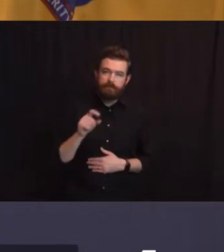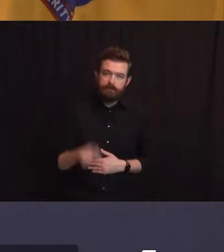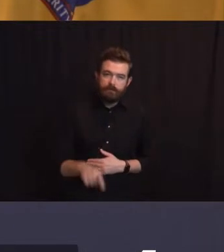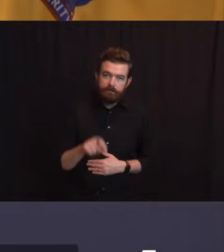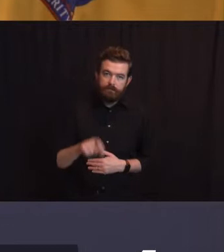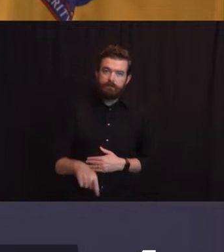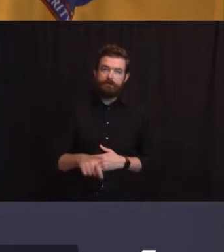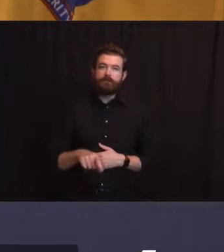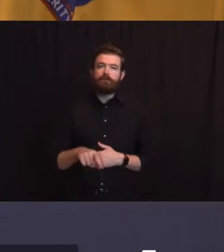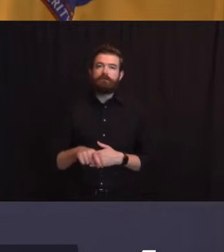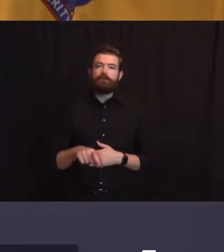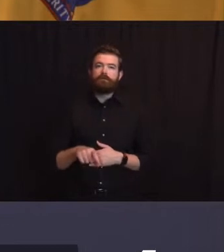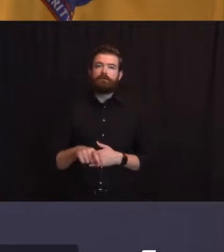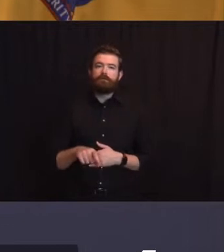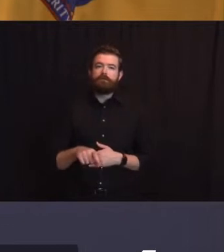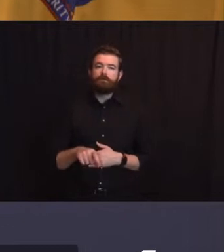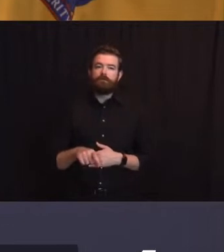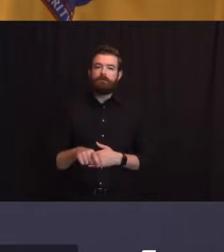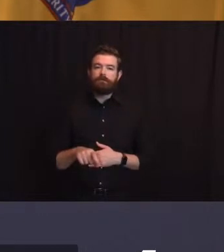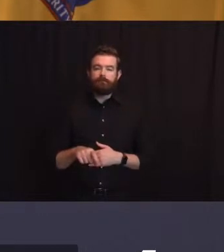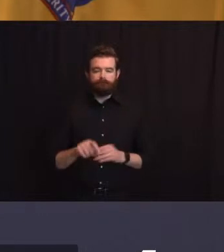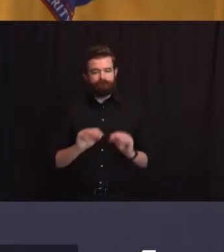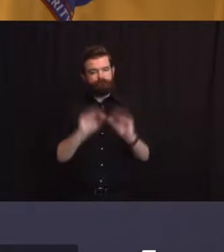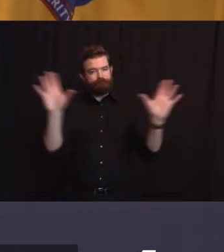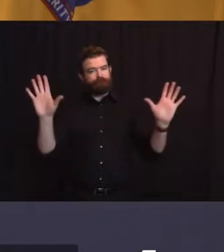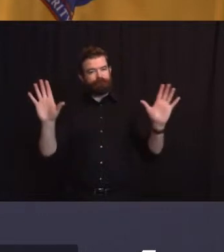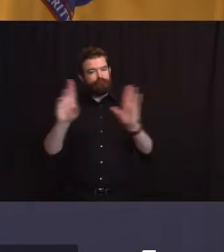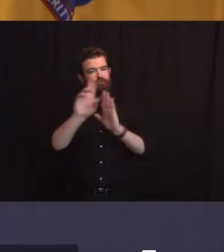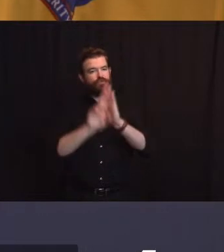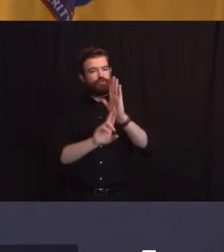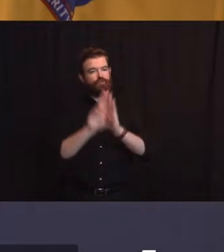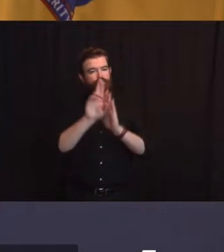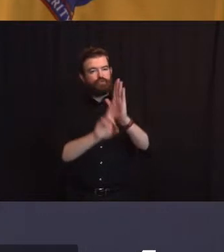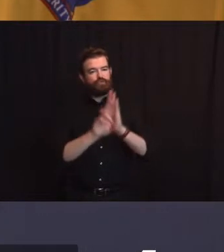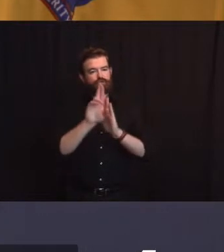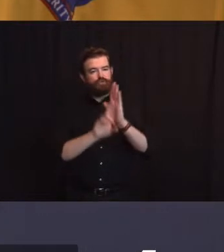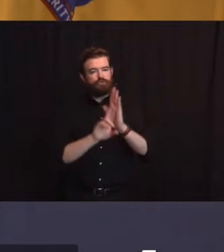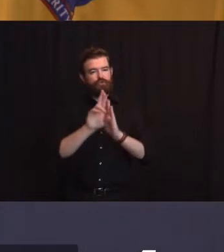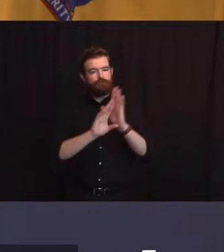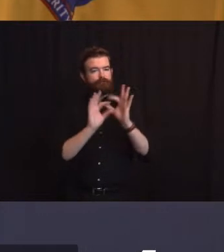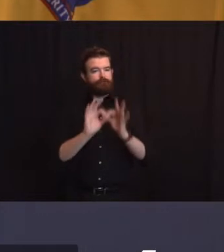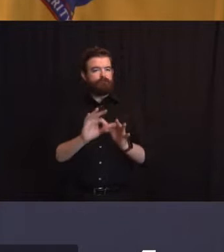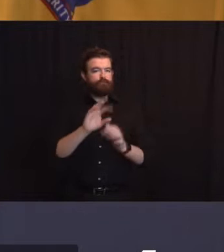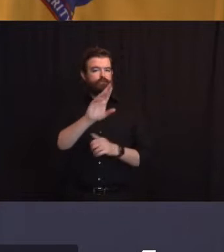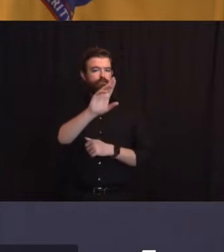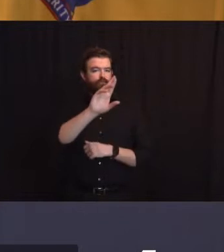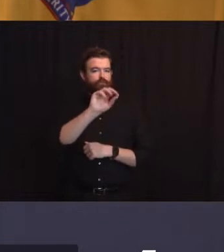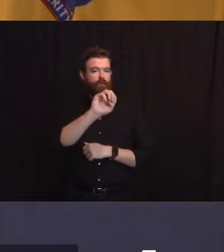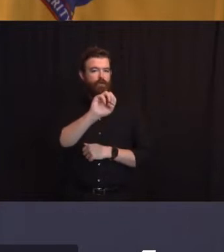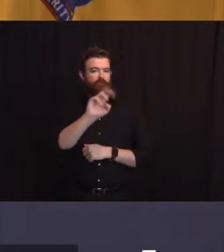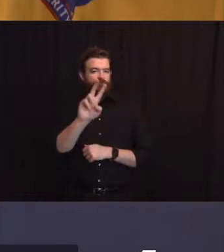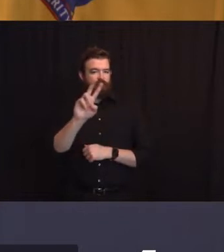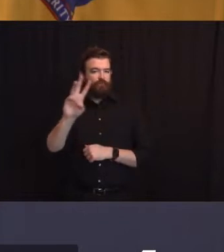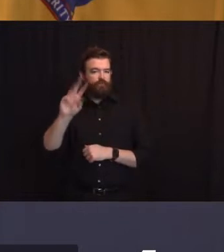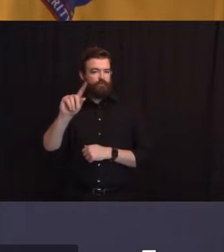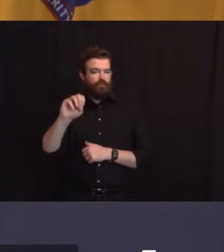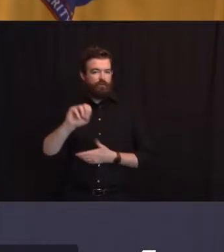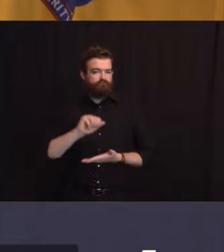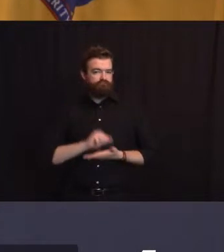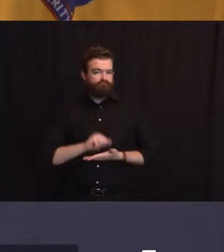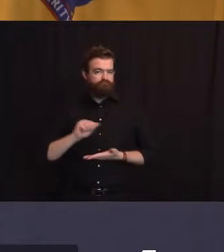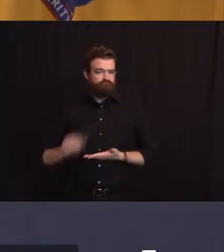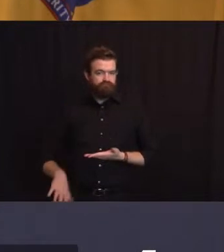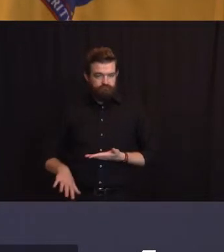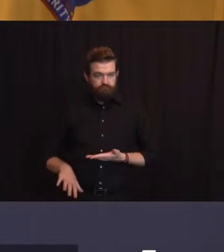in New Jersey. That we've got a Supreme Court, which, regardless of which side you're on, is clearly biased